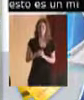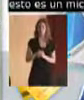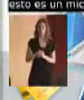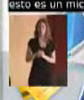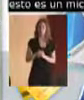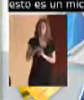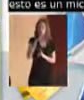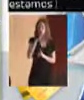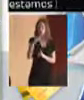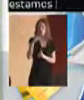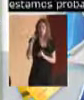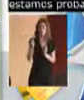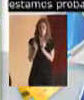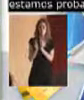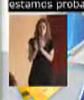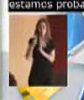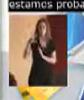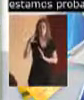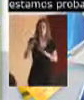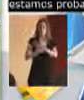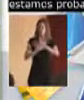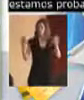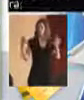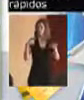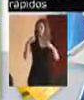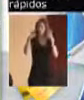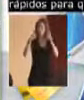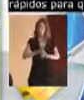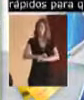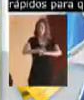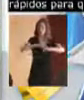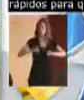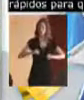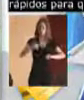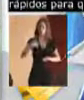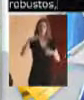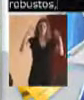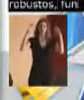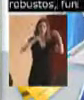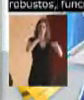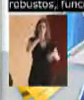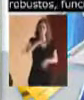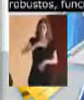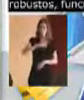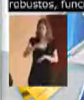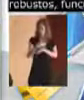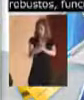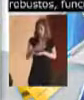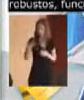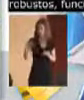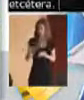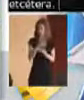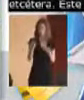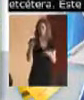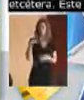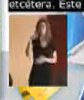are using fast enough micro PC so that they're robust, they can withstand the rain,